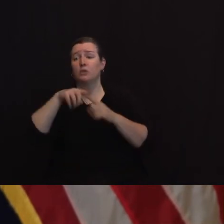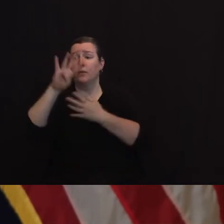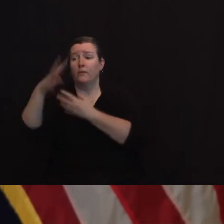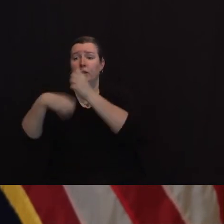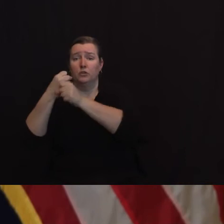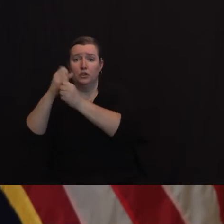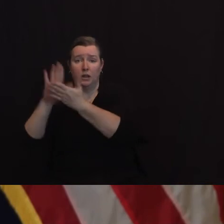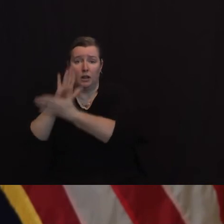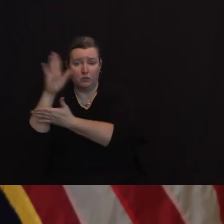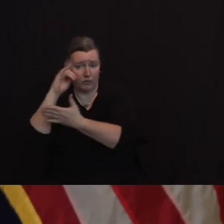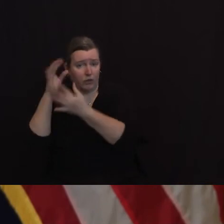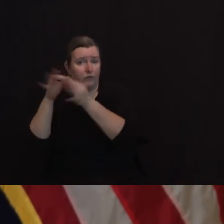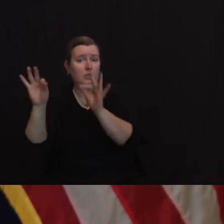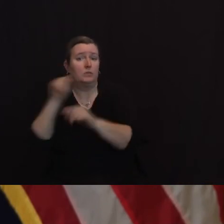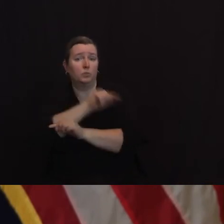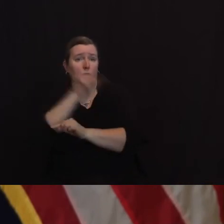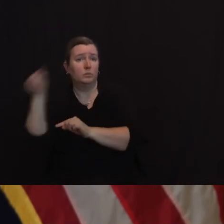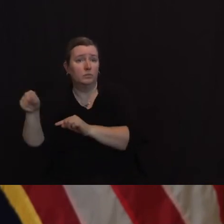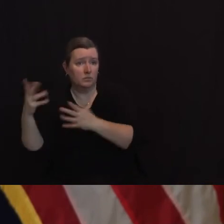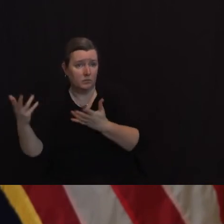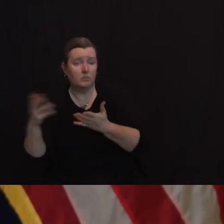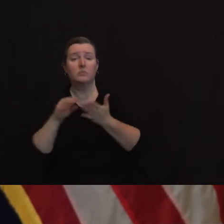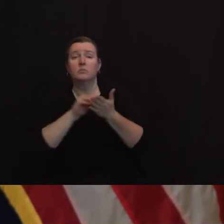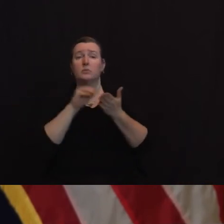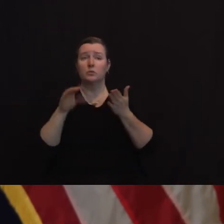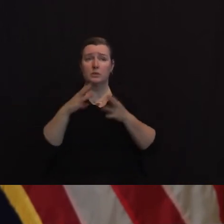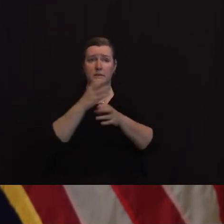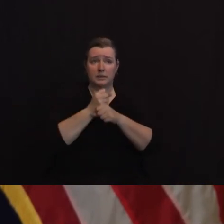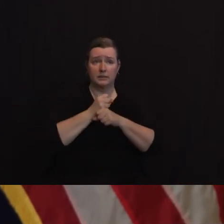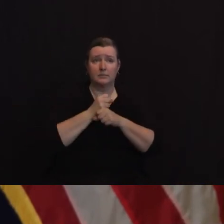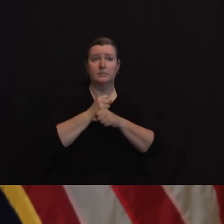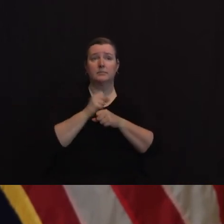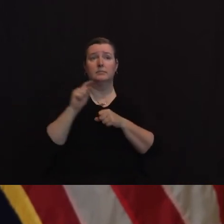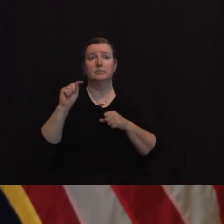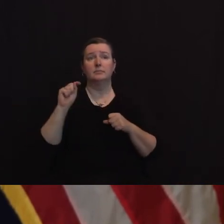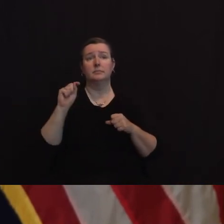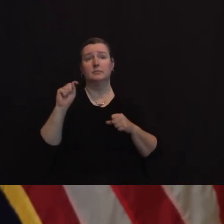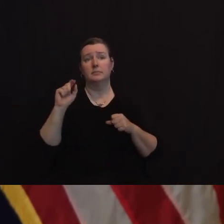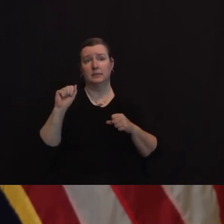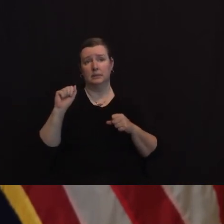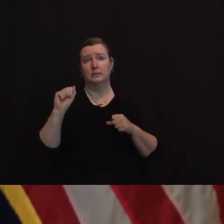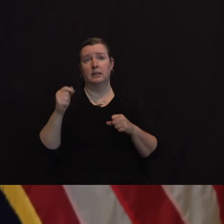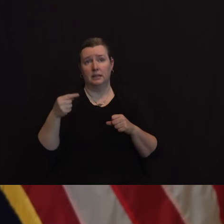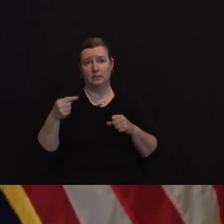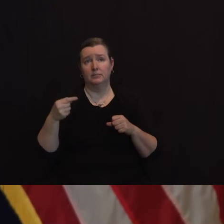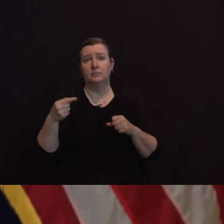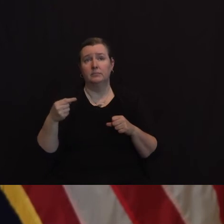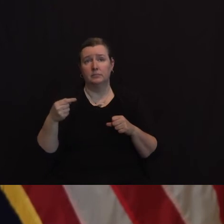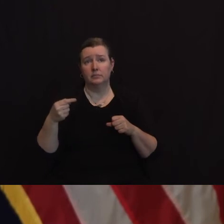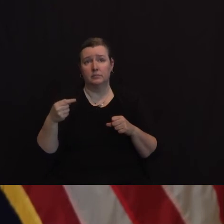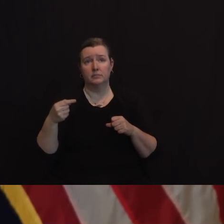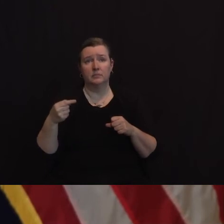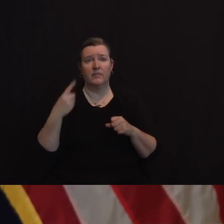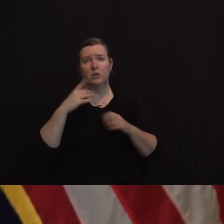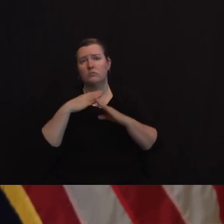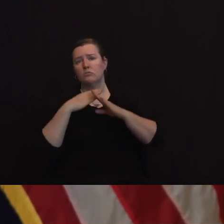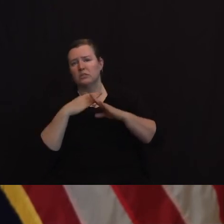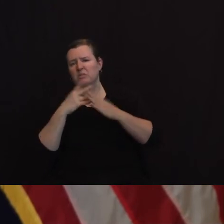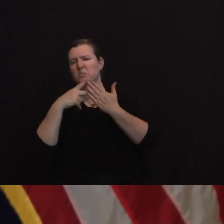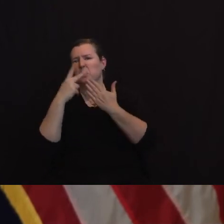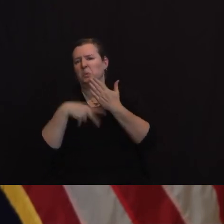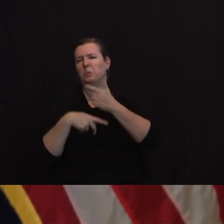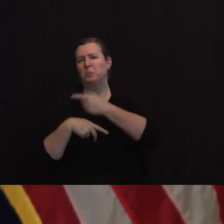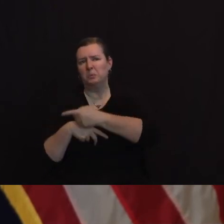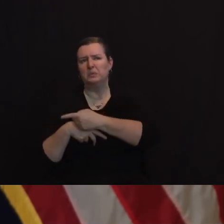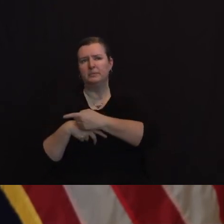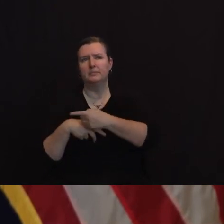receive TAG are covered under those programs as well. In addition to that, there's a $2.8 million investment in EOF,